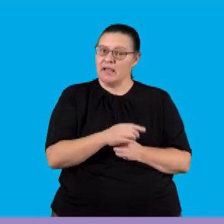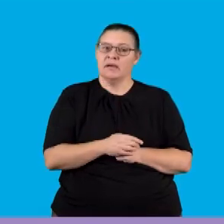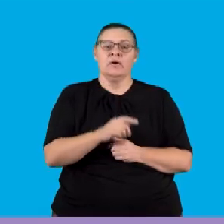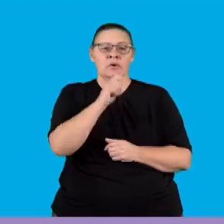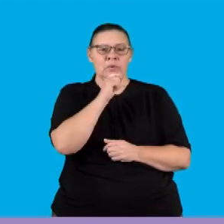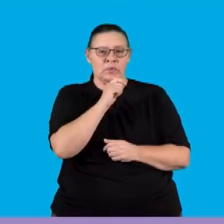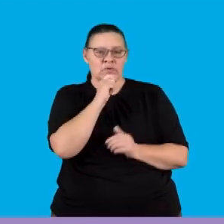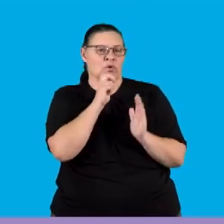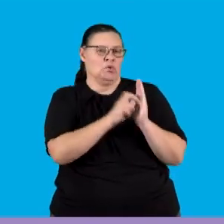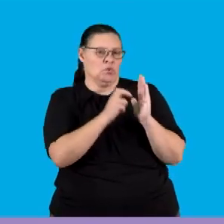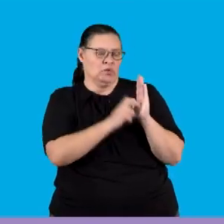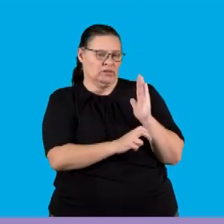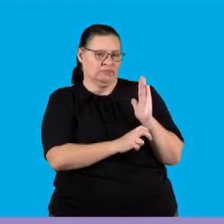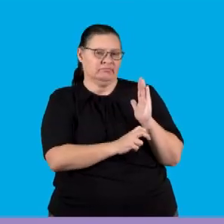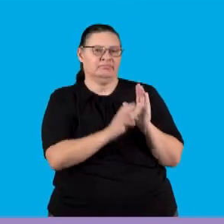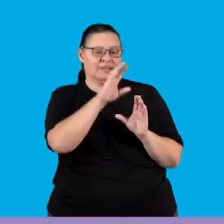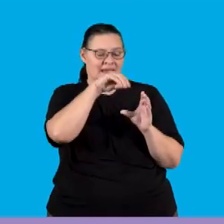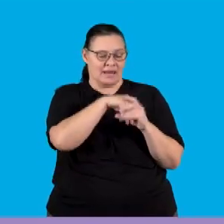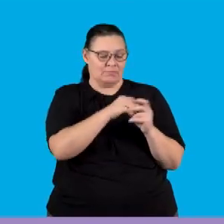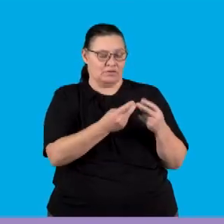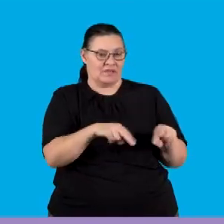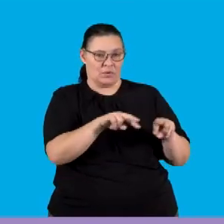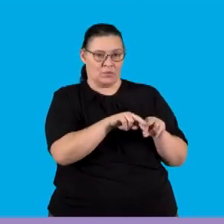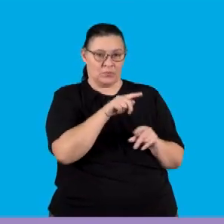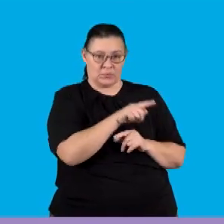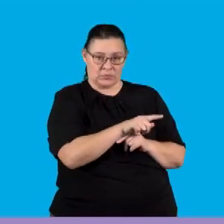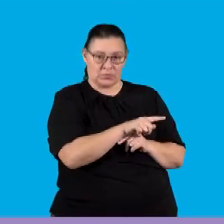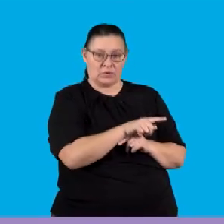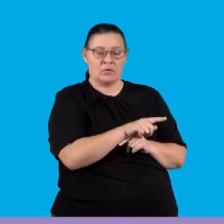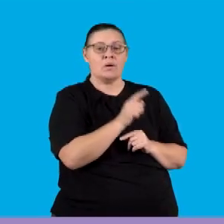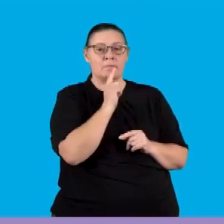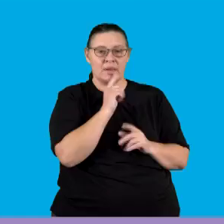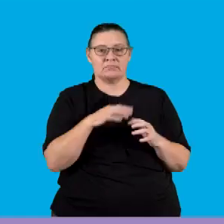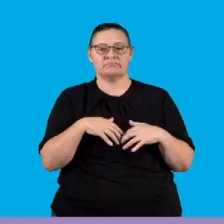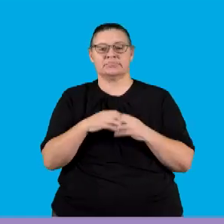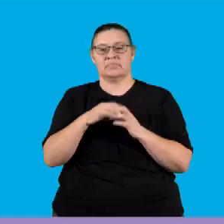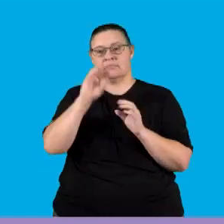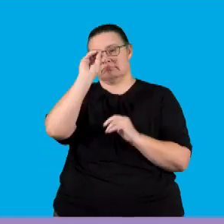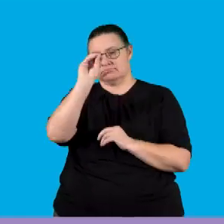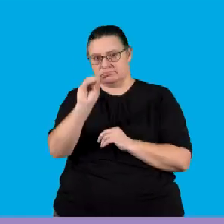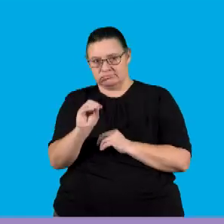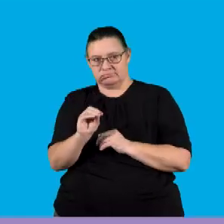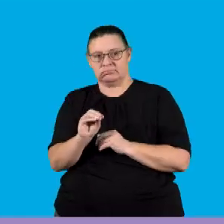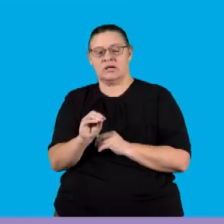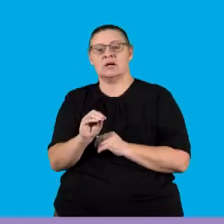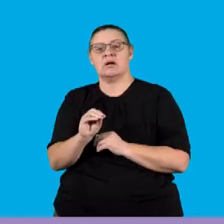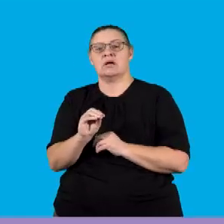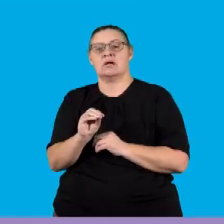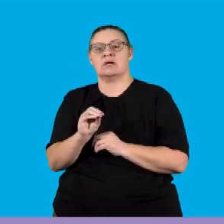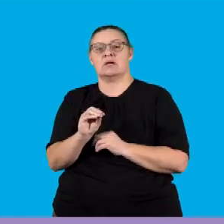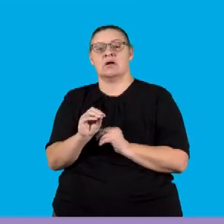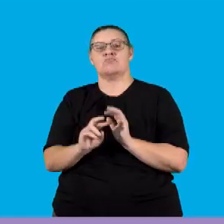So this next question says, use the rule and the given input values to fill in the